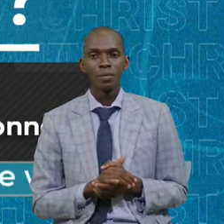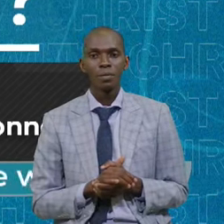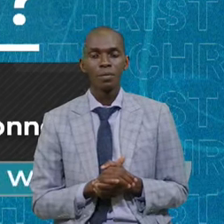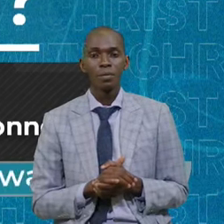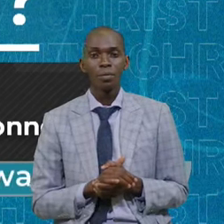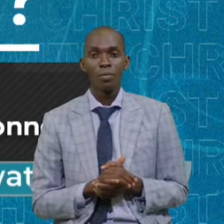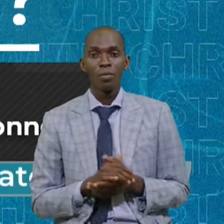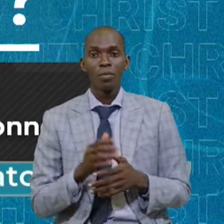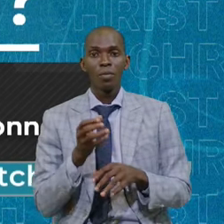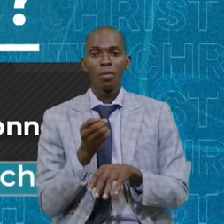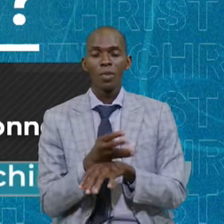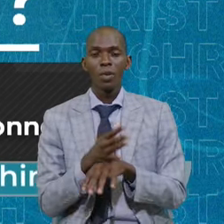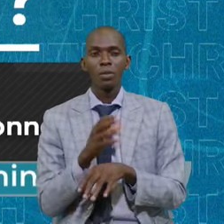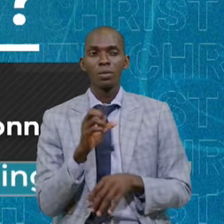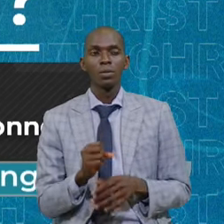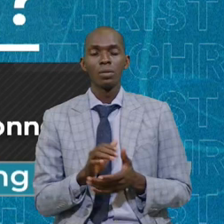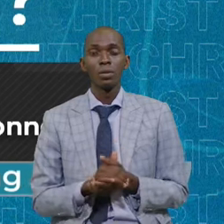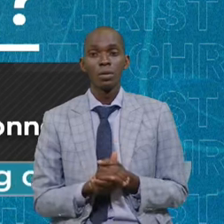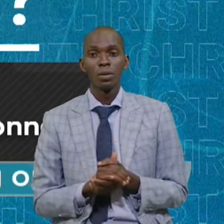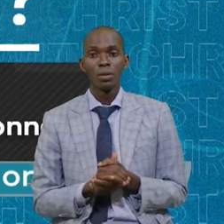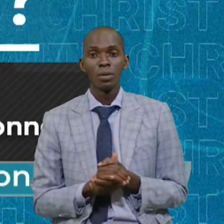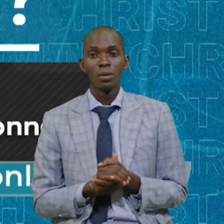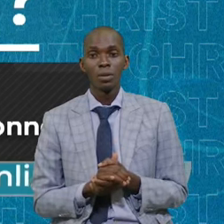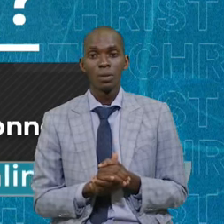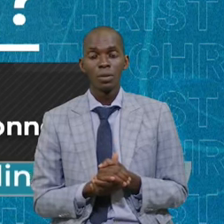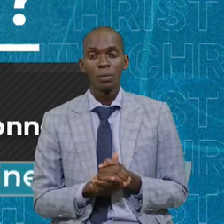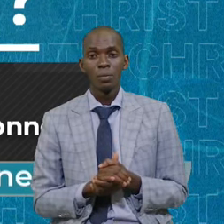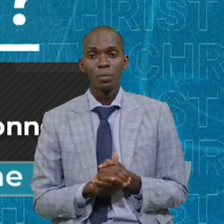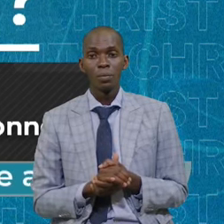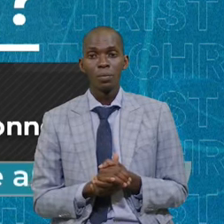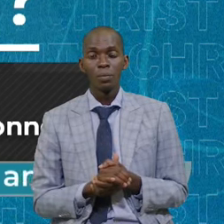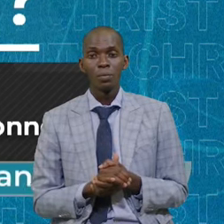Counselors, let's be smart